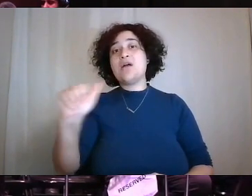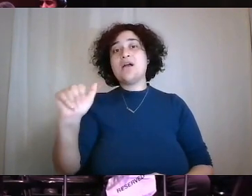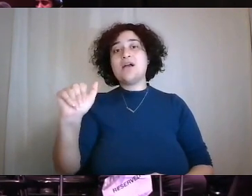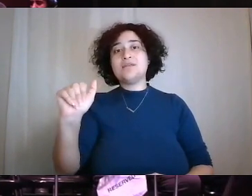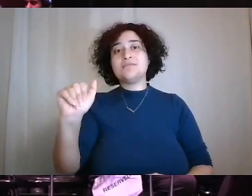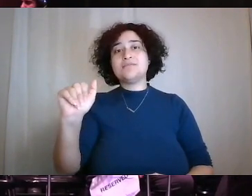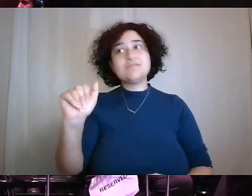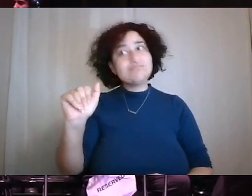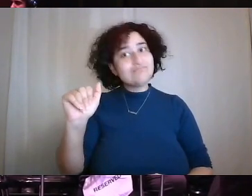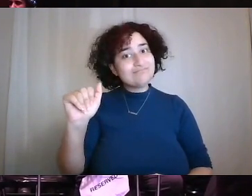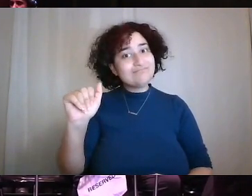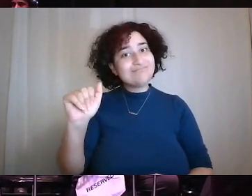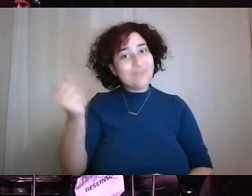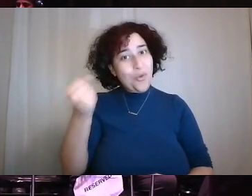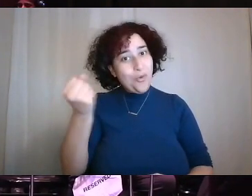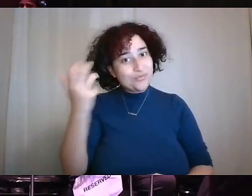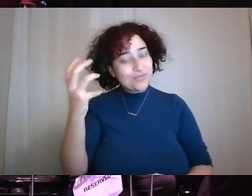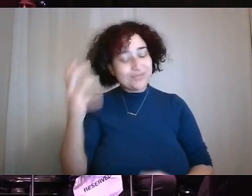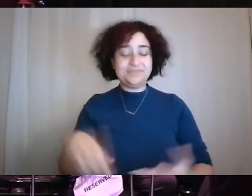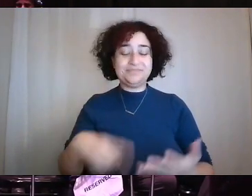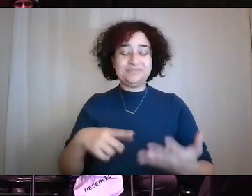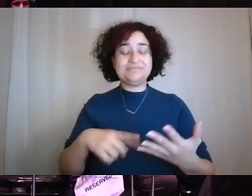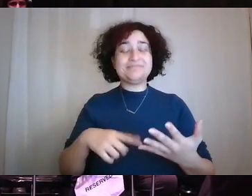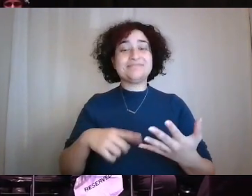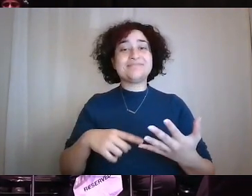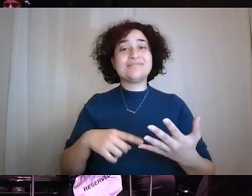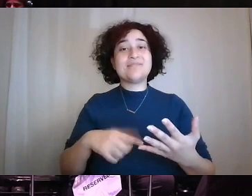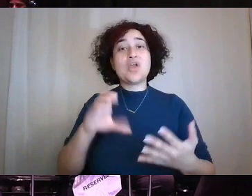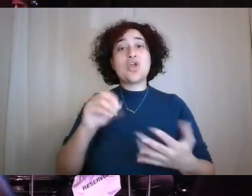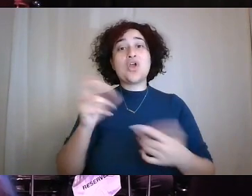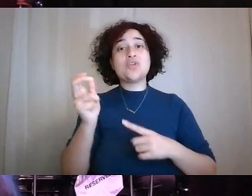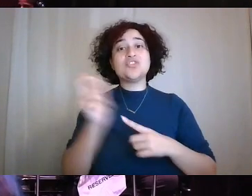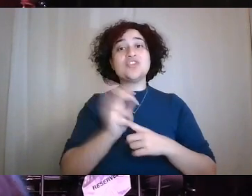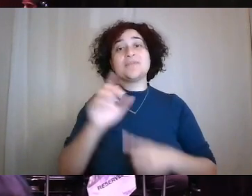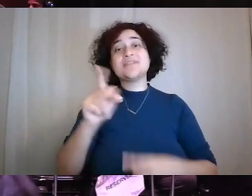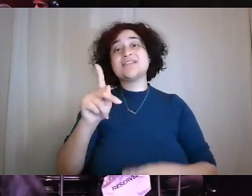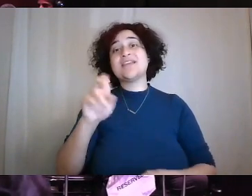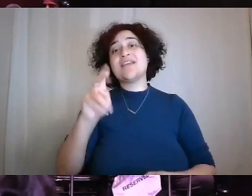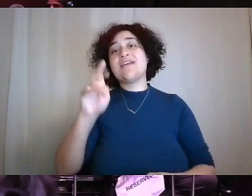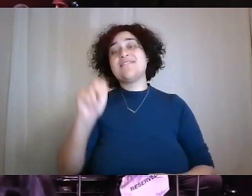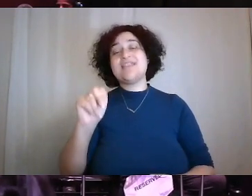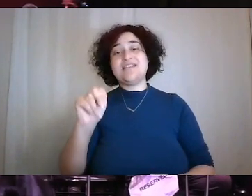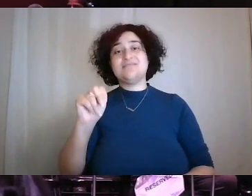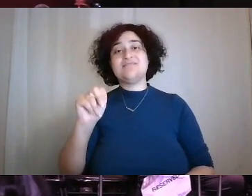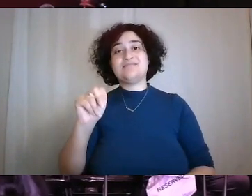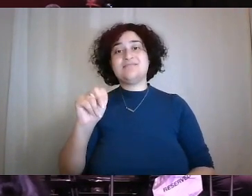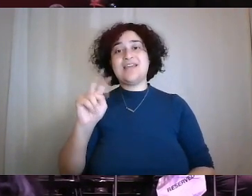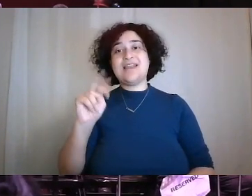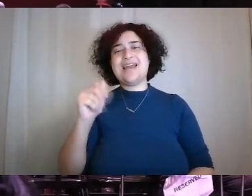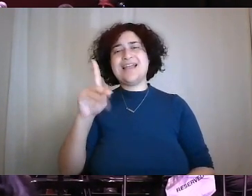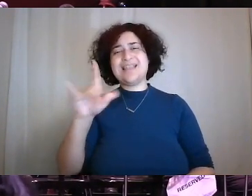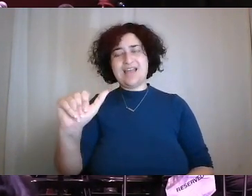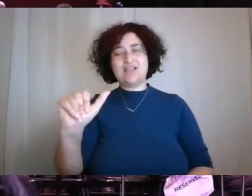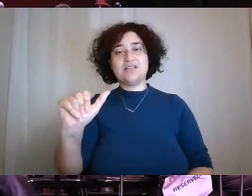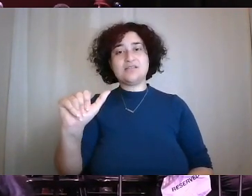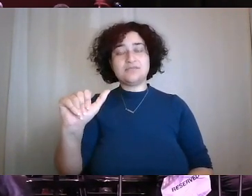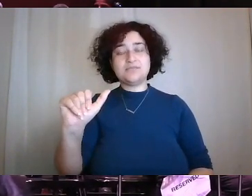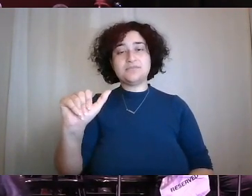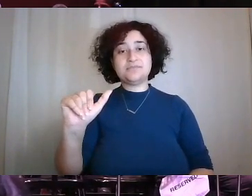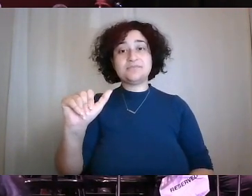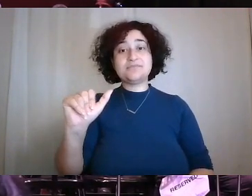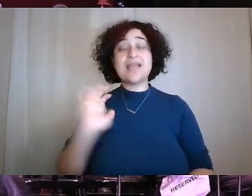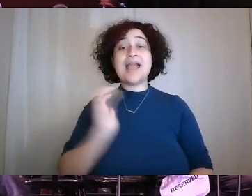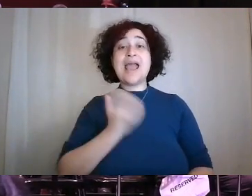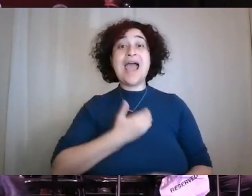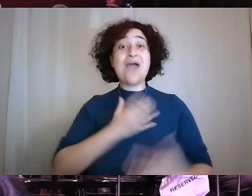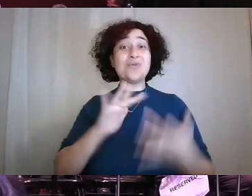Our host committee co-champions, Kevin Becerra and Natty Justiano. And our social committee co-champs,